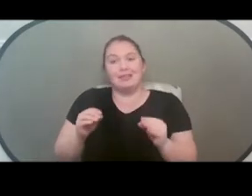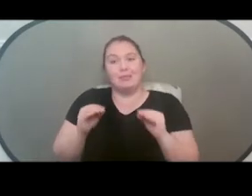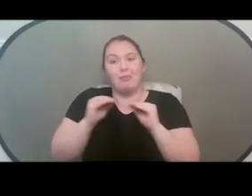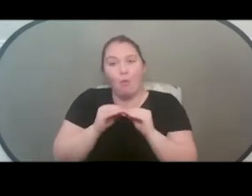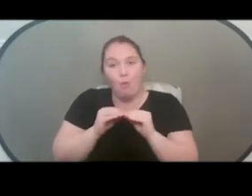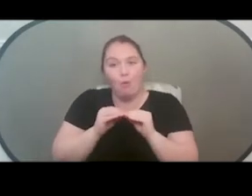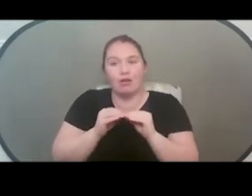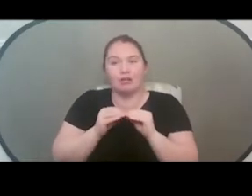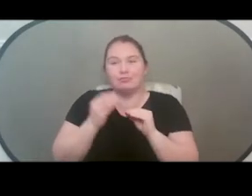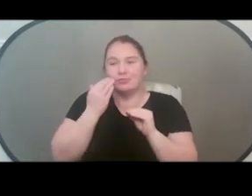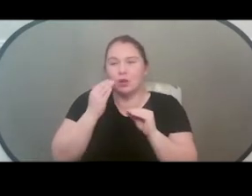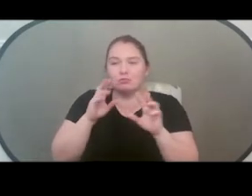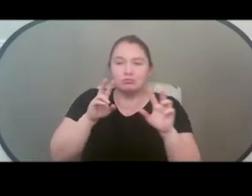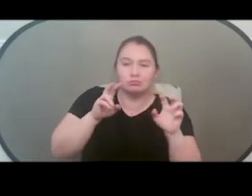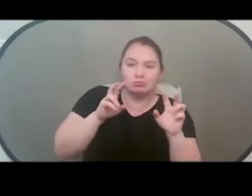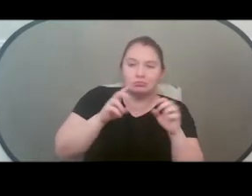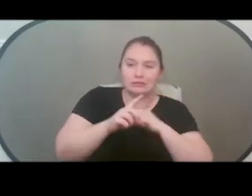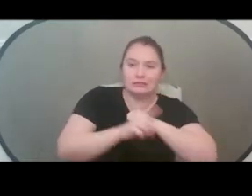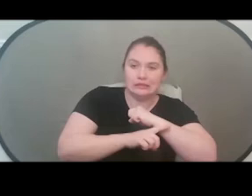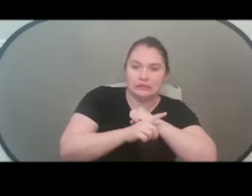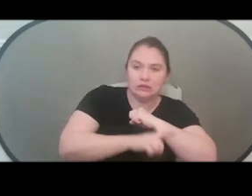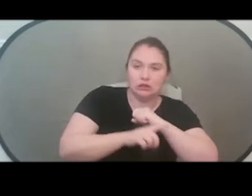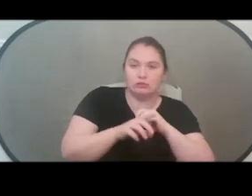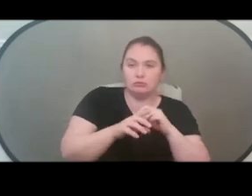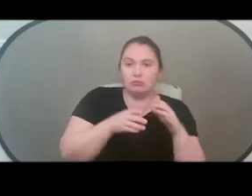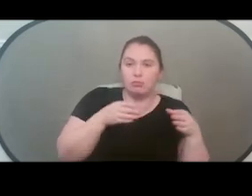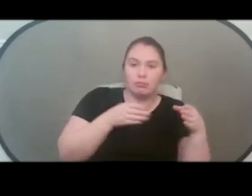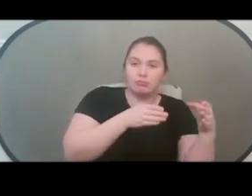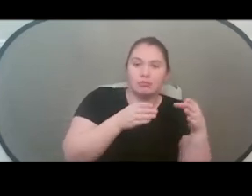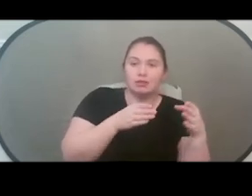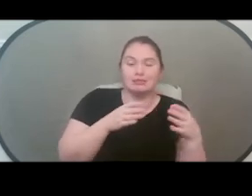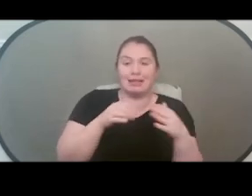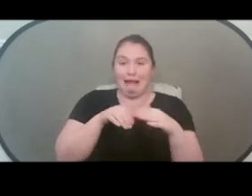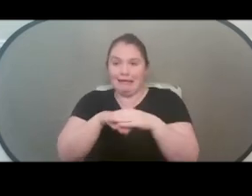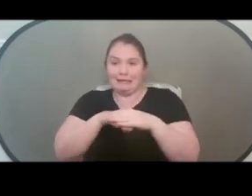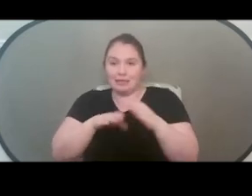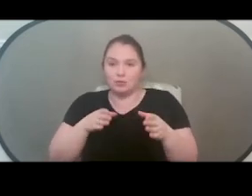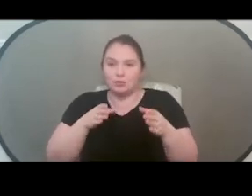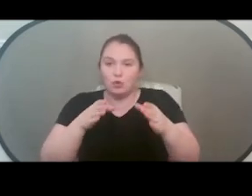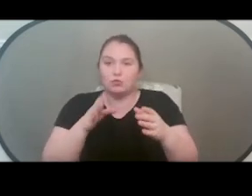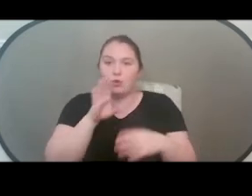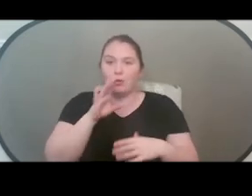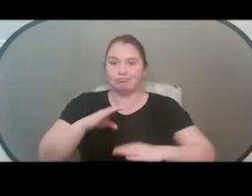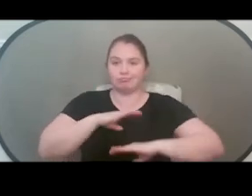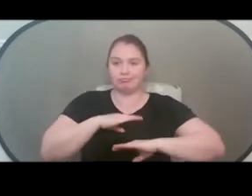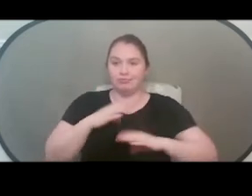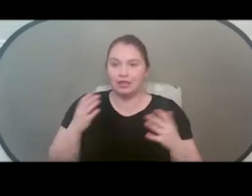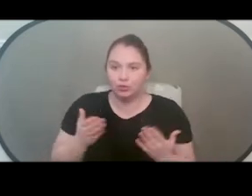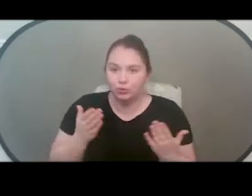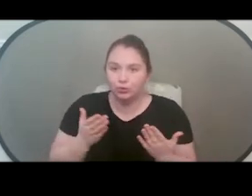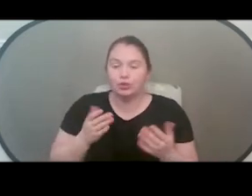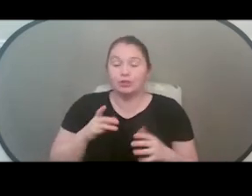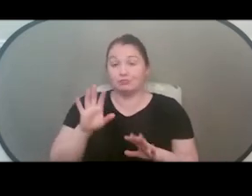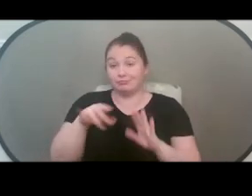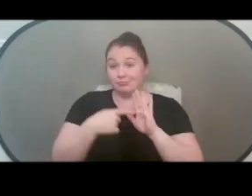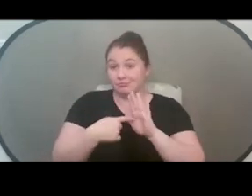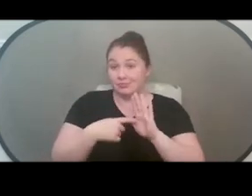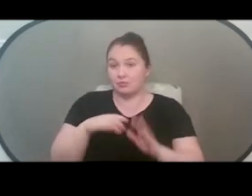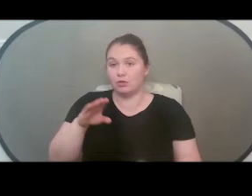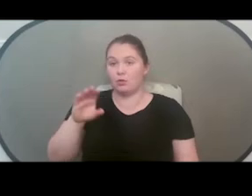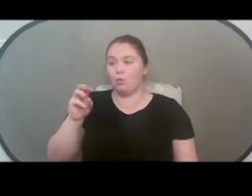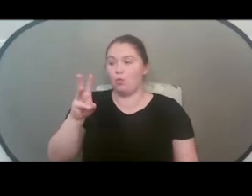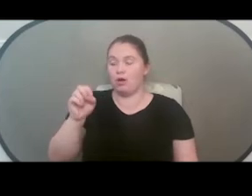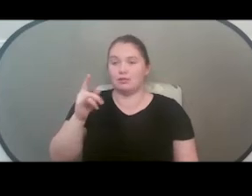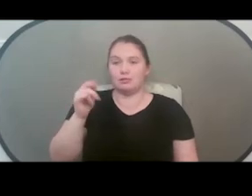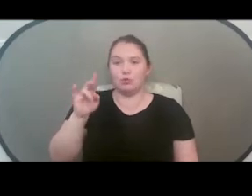detention ponds and access roads, et cetera, that we sort of get by with here. For example, the Westwood High School site